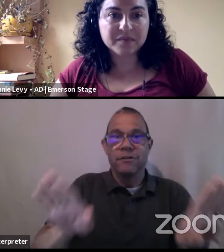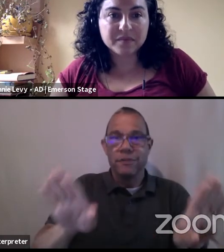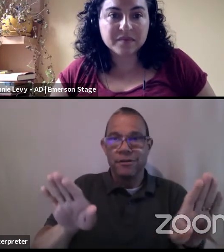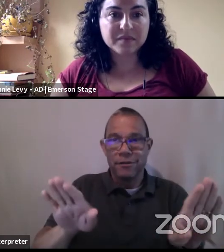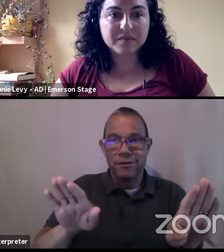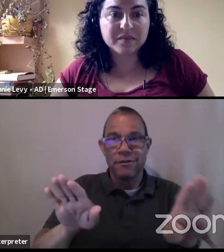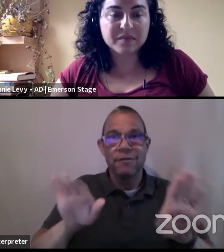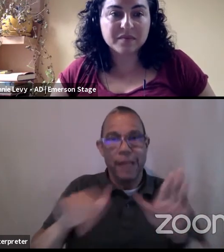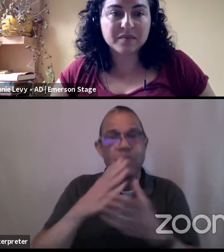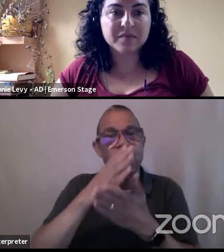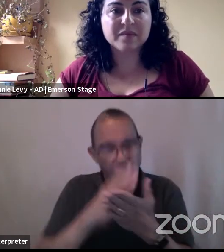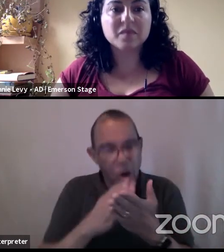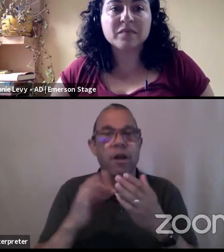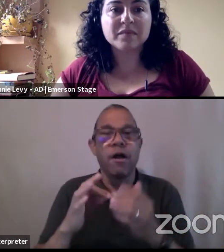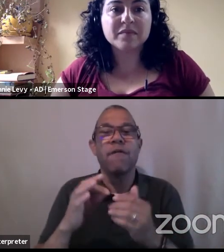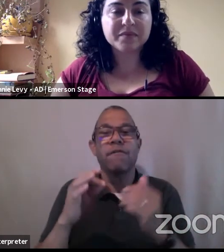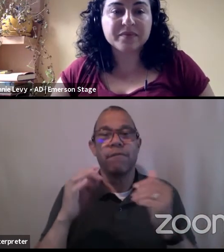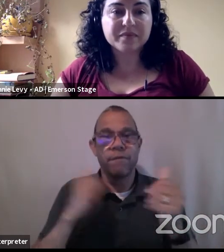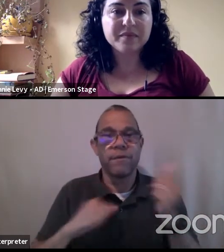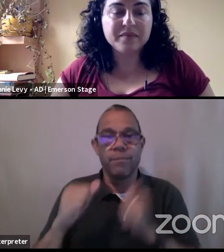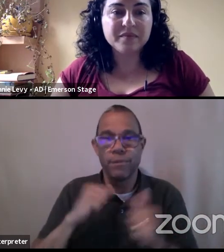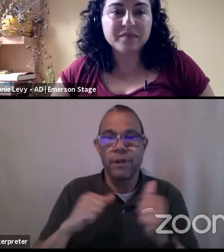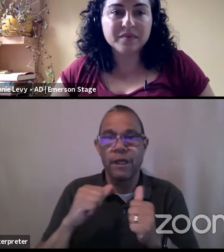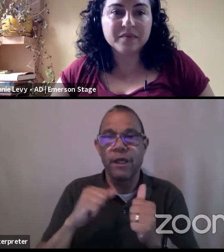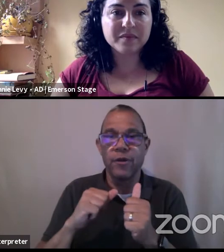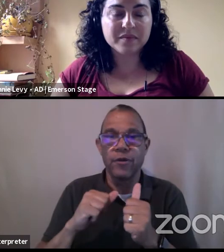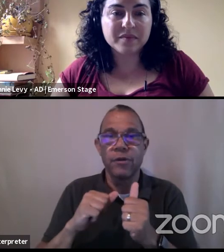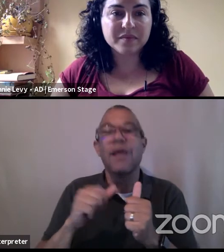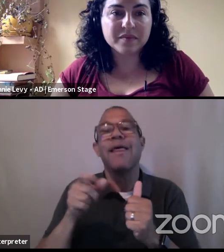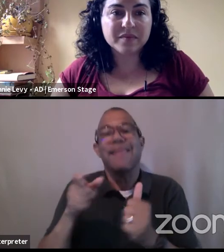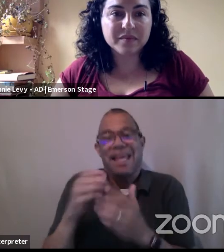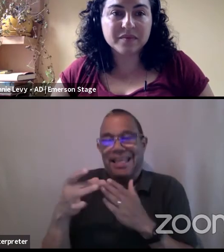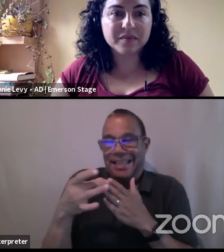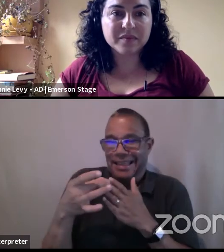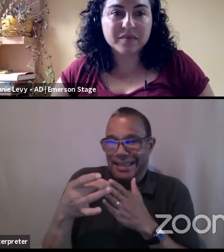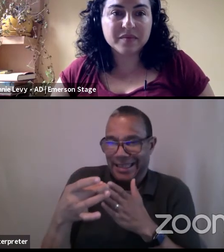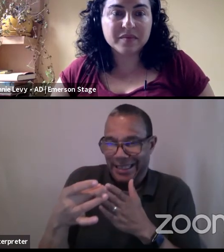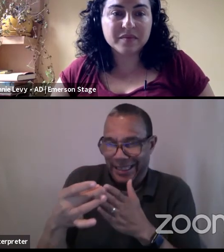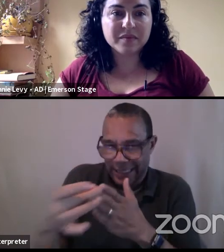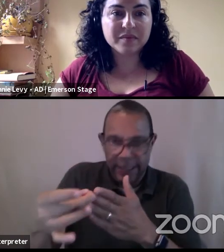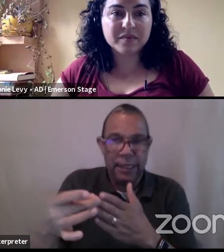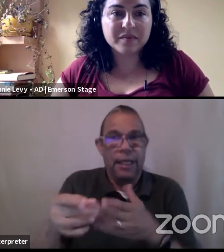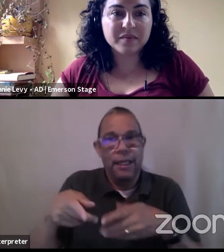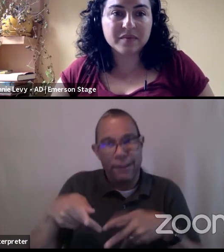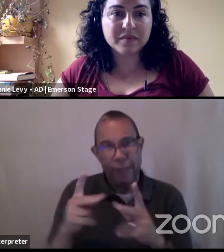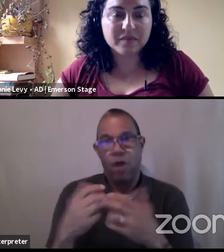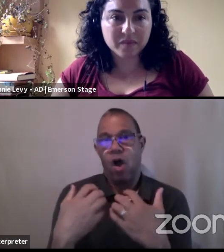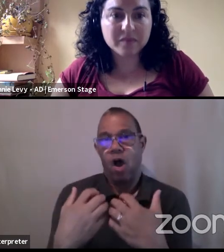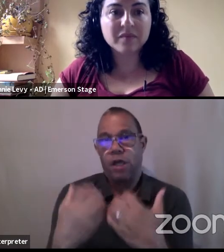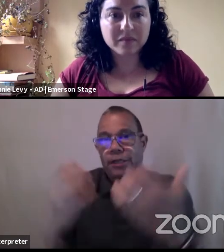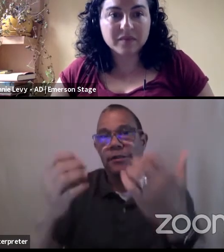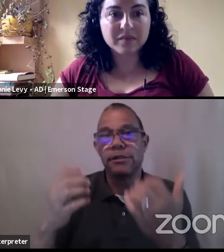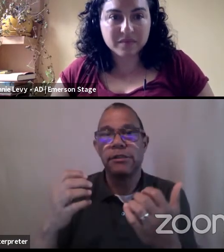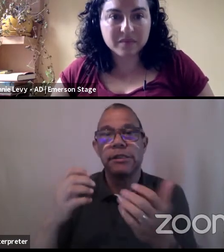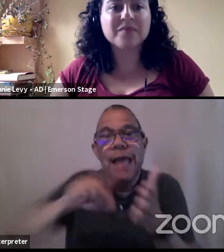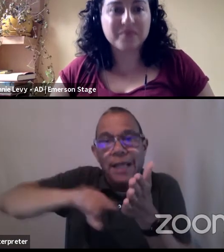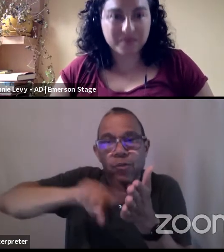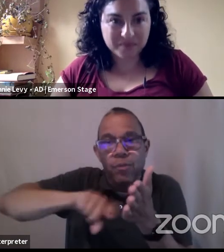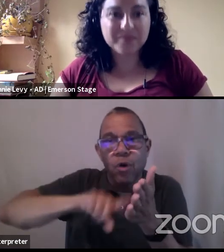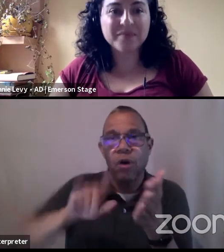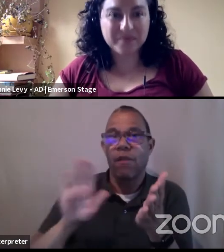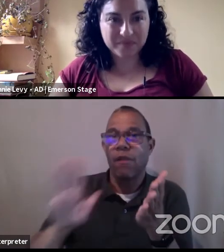time enough? And they lead the audience, uh, explore their own, uh, living and now artistic